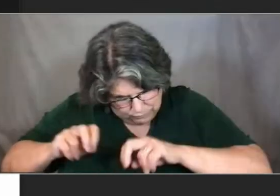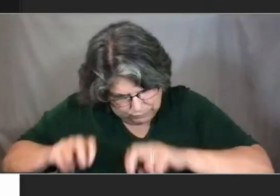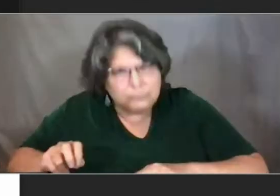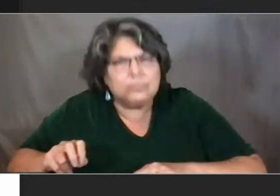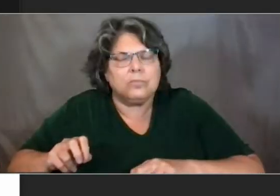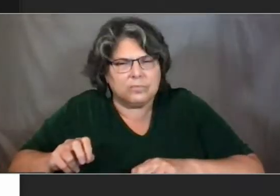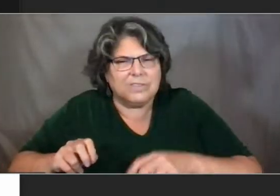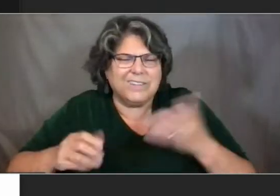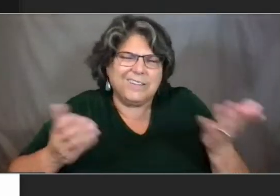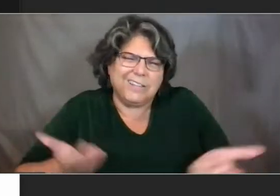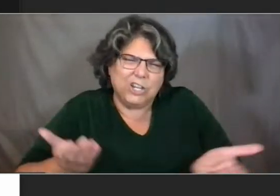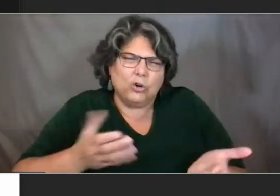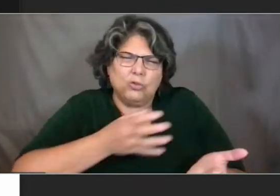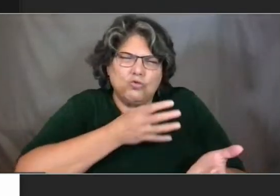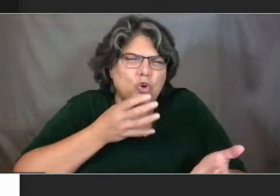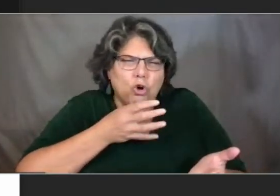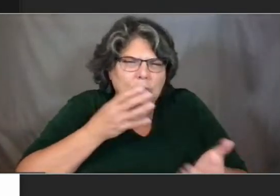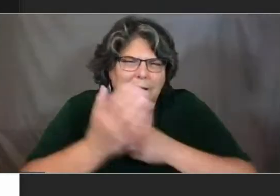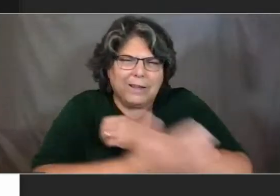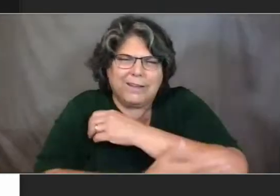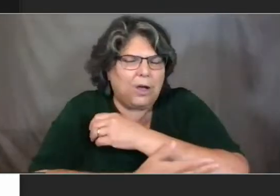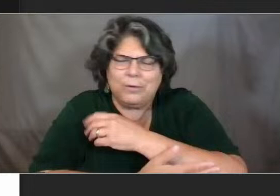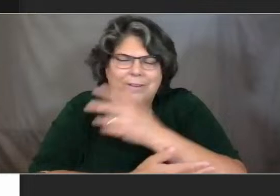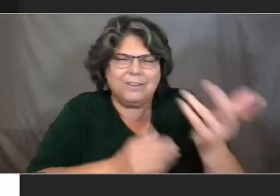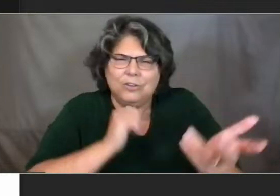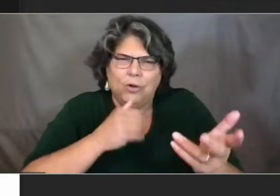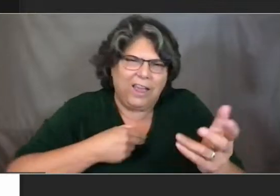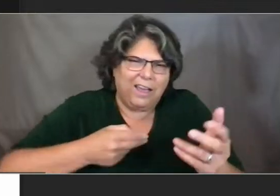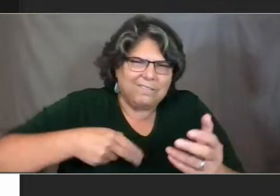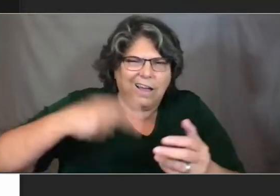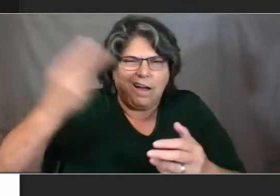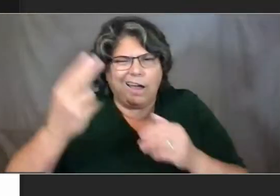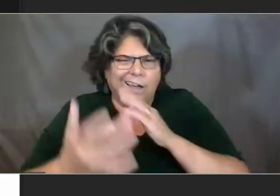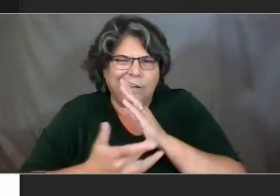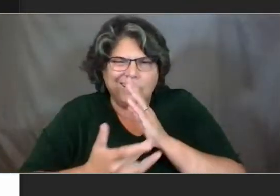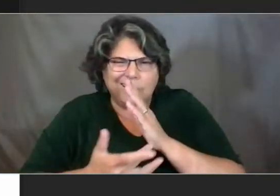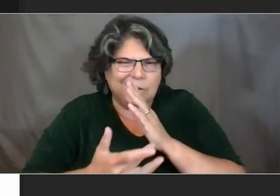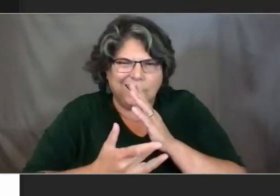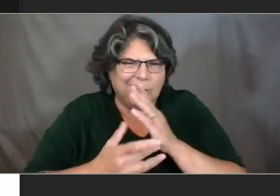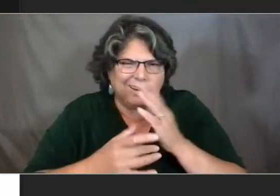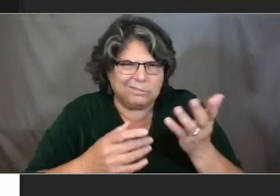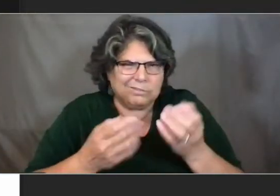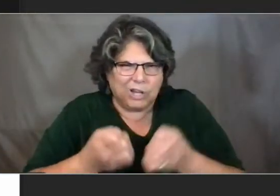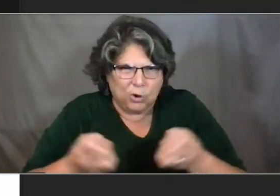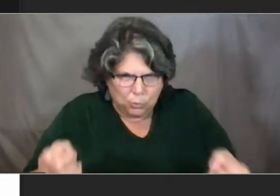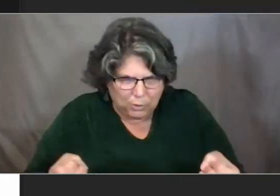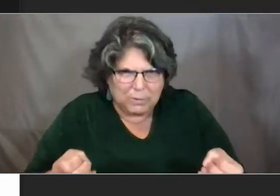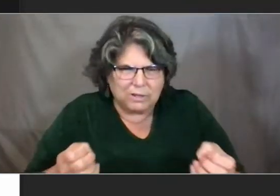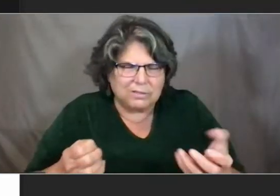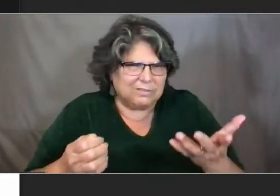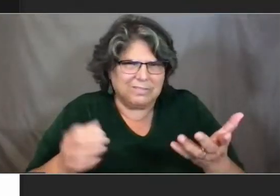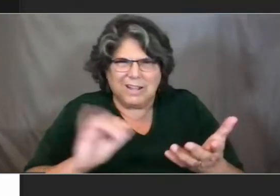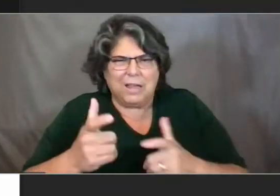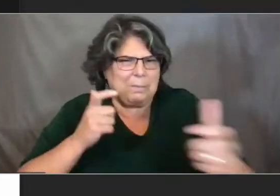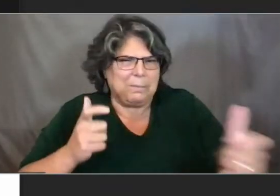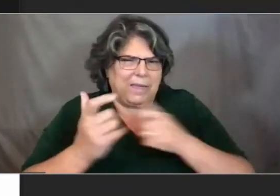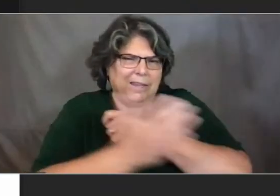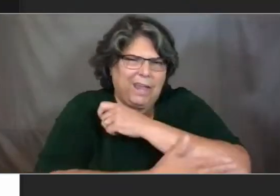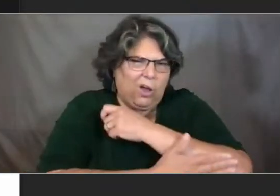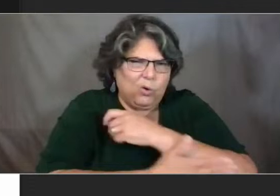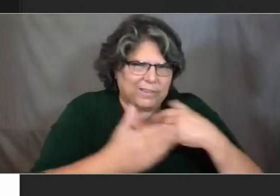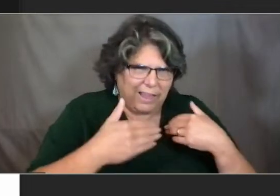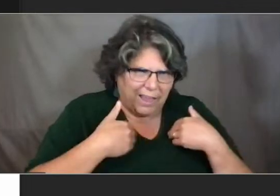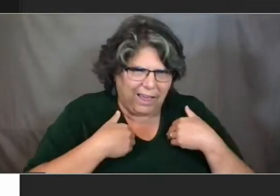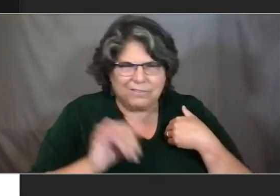is not having quite the level of access to whole genome sequencing that some of the bigger counties do, especially those in the